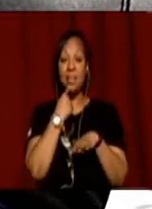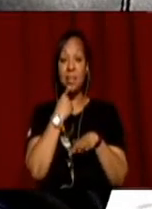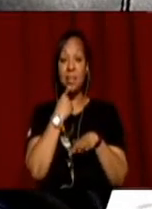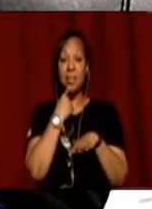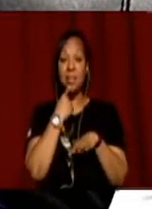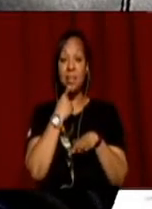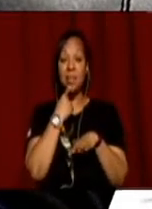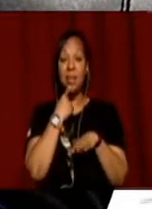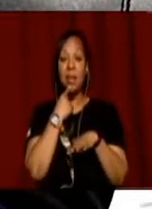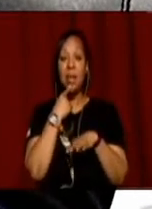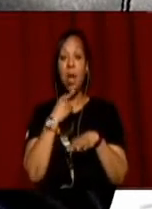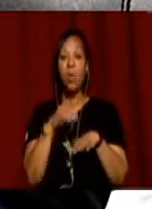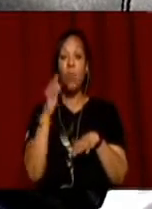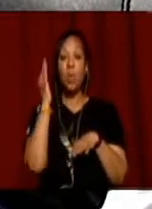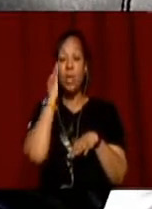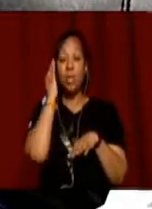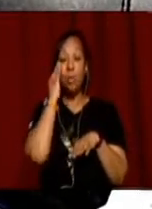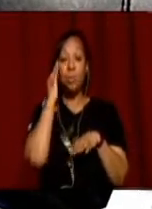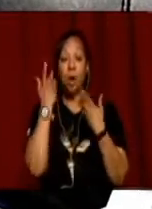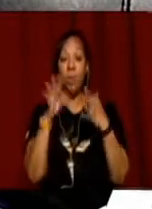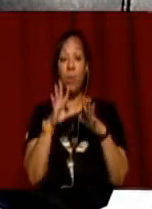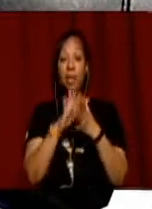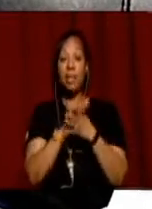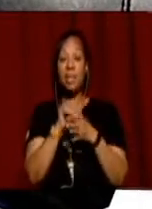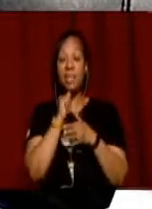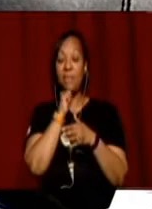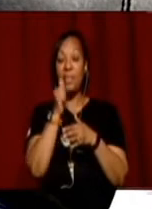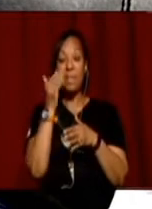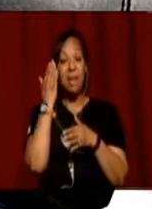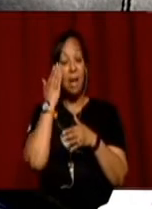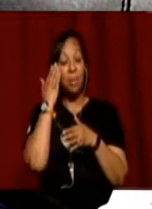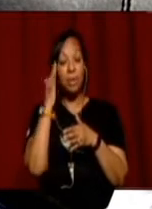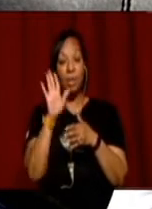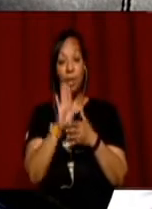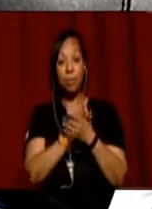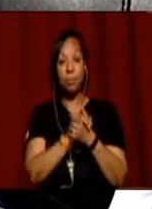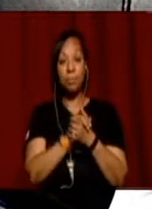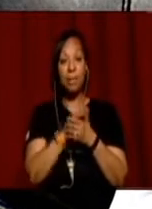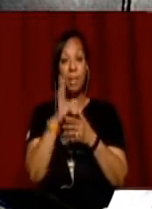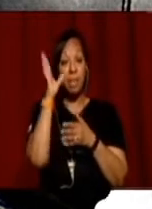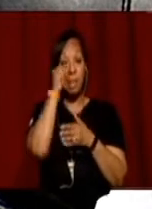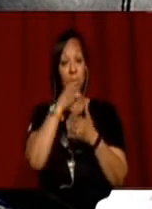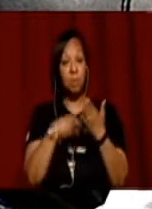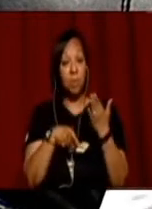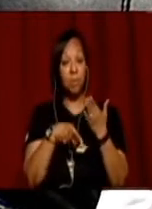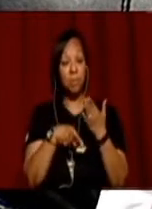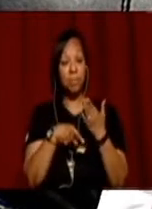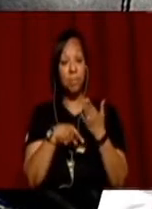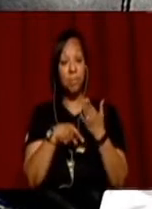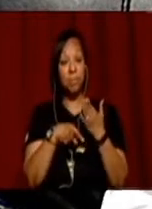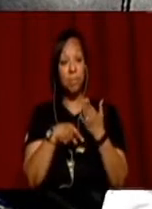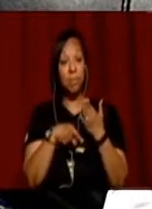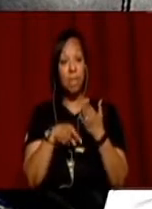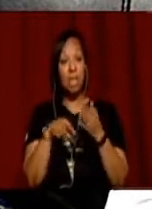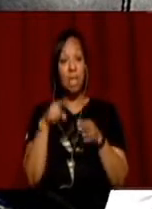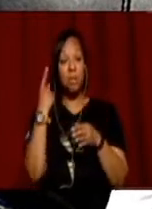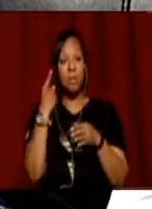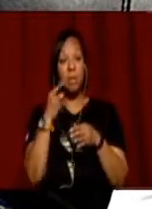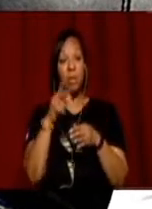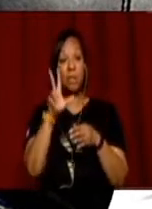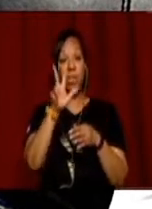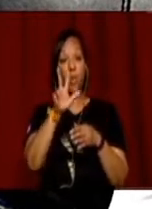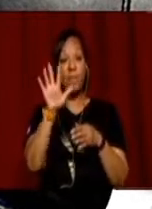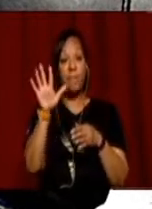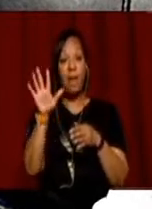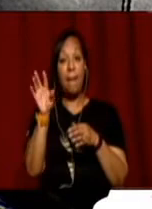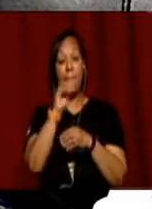validated what he already knew. If he did not already know, then guess what? He would have been one of that